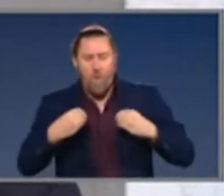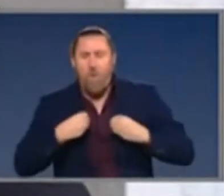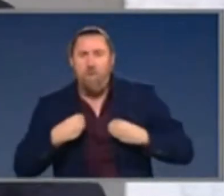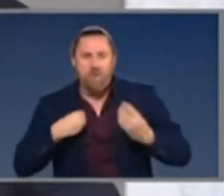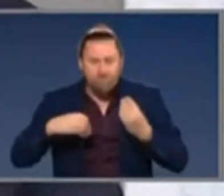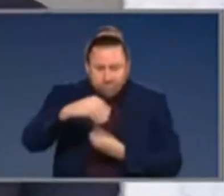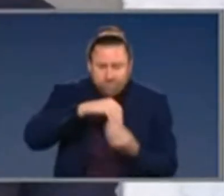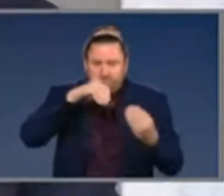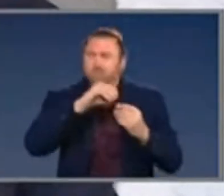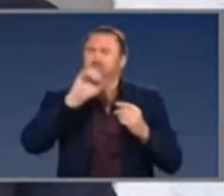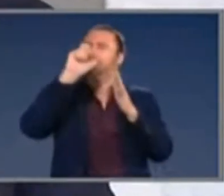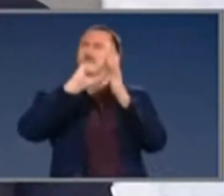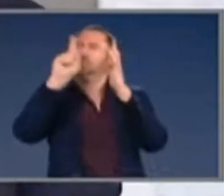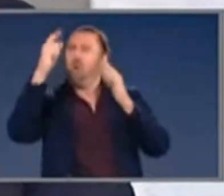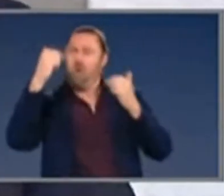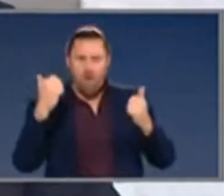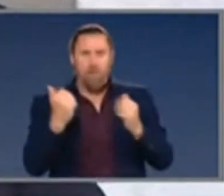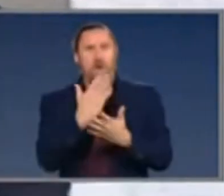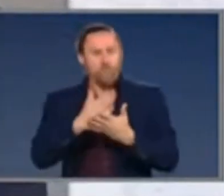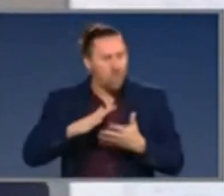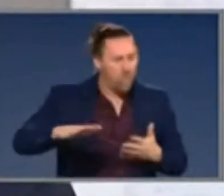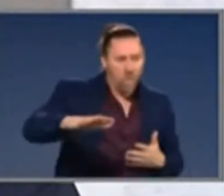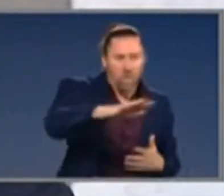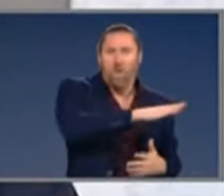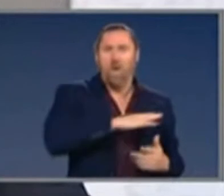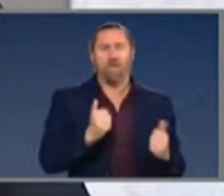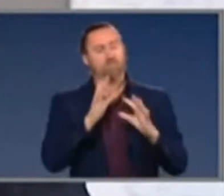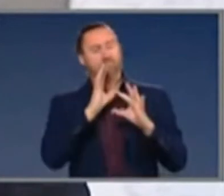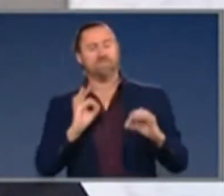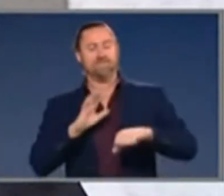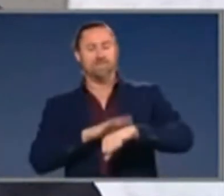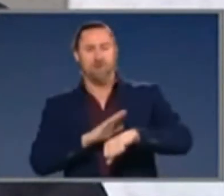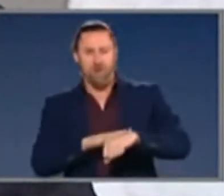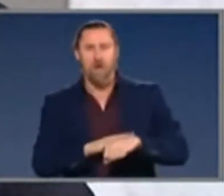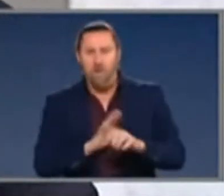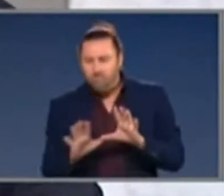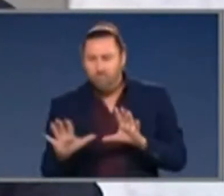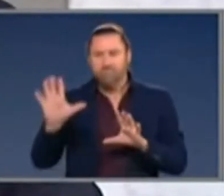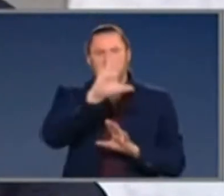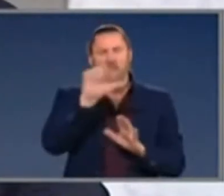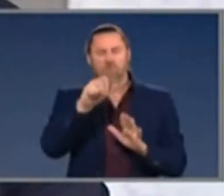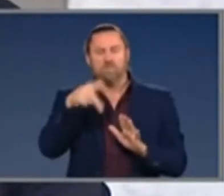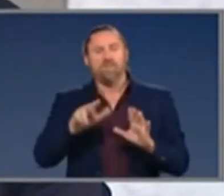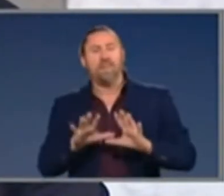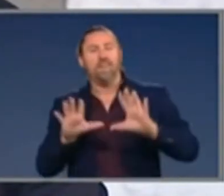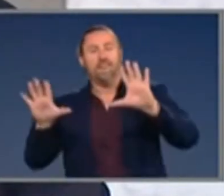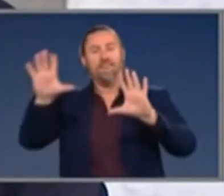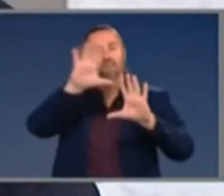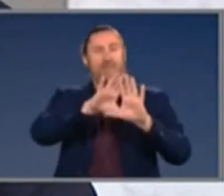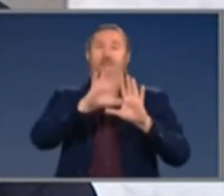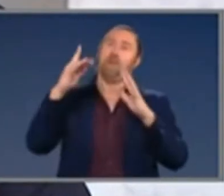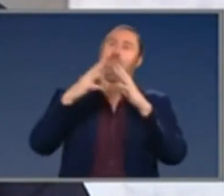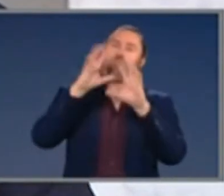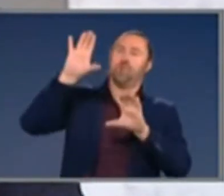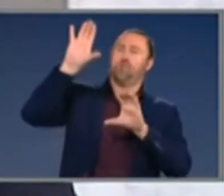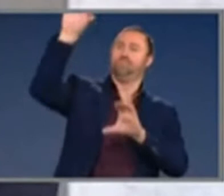how we work together to promote peace and stability globally, and particularly in the Indo-Pacific region. And that has been the focus